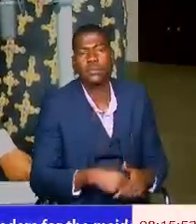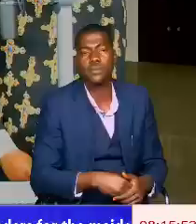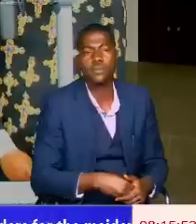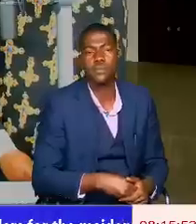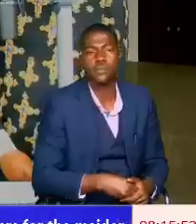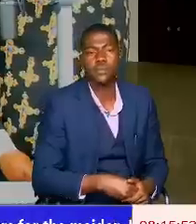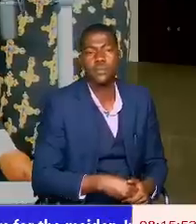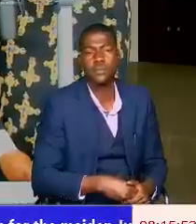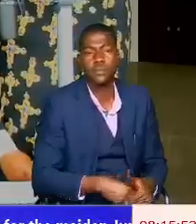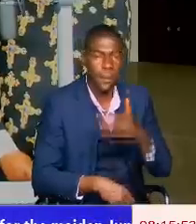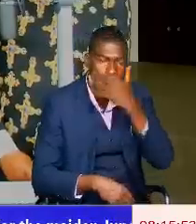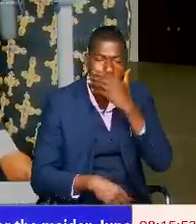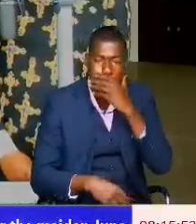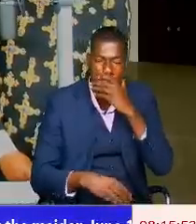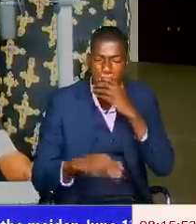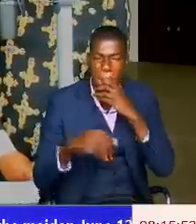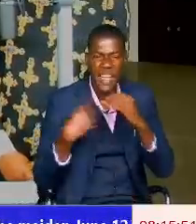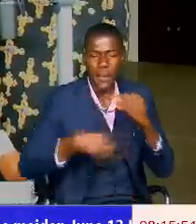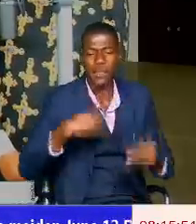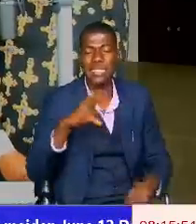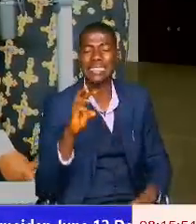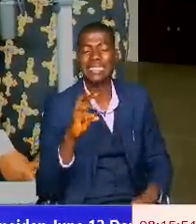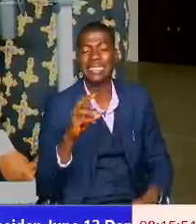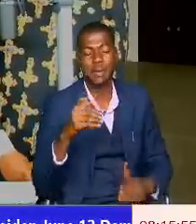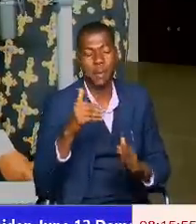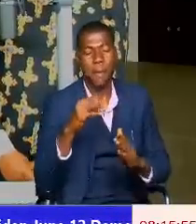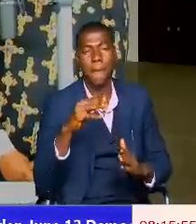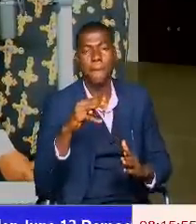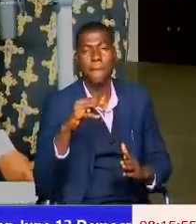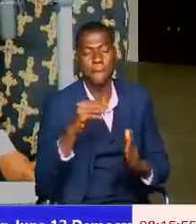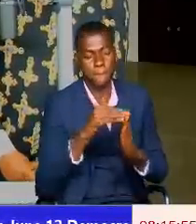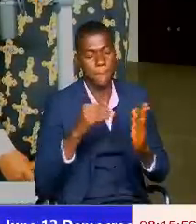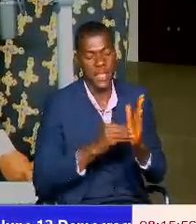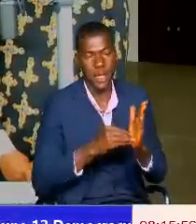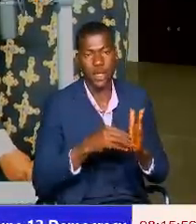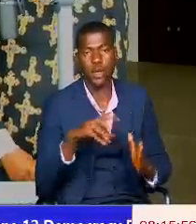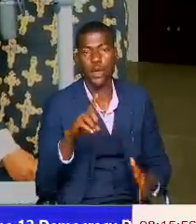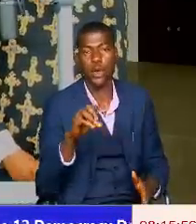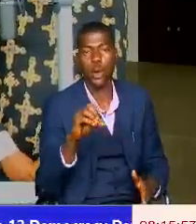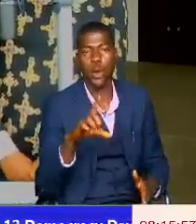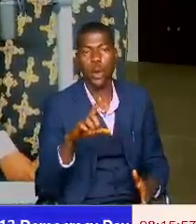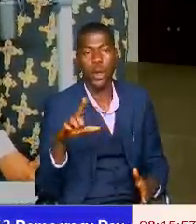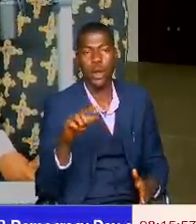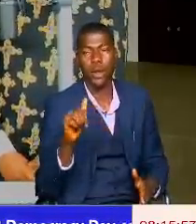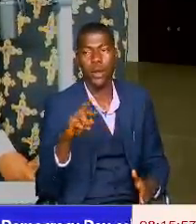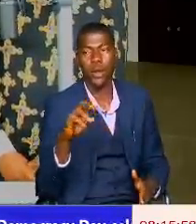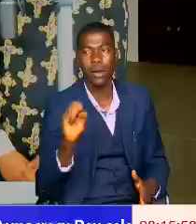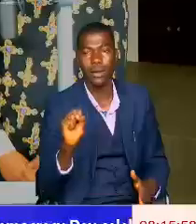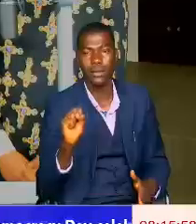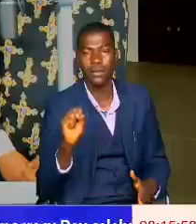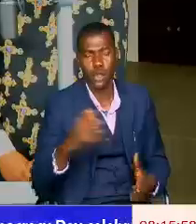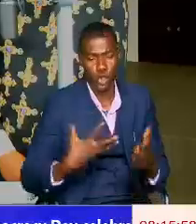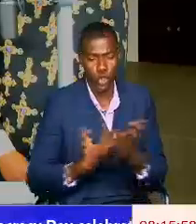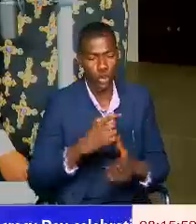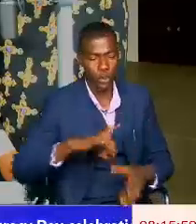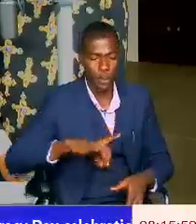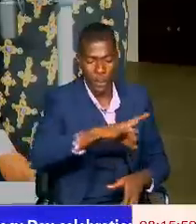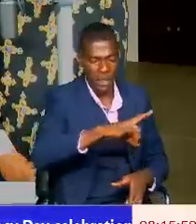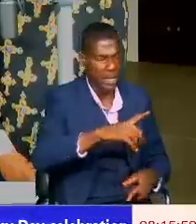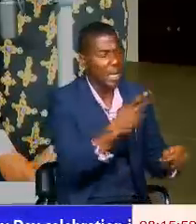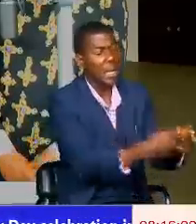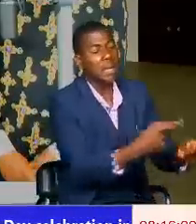$15 million. $16 million. Brand new aeroplane. Sitting. They for ground. They no use